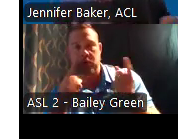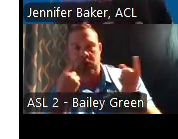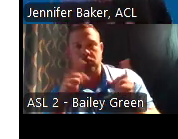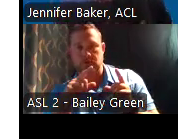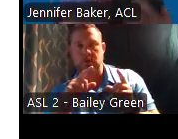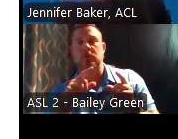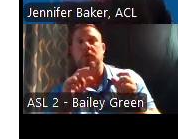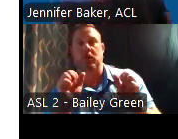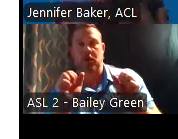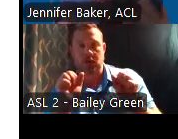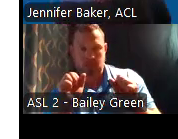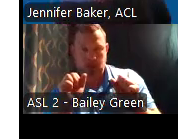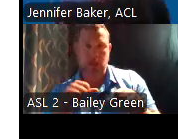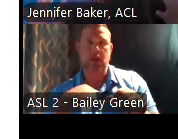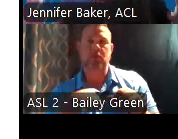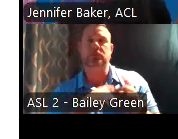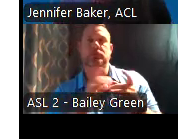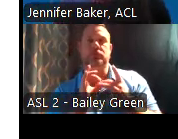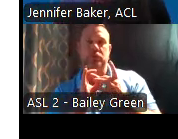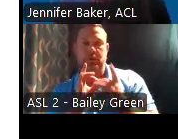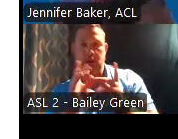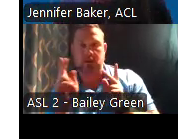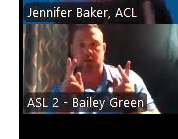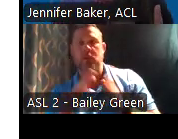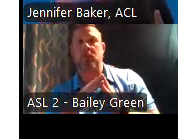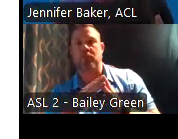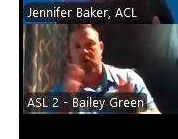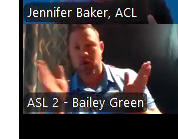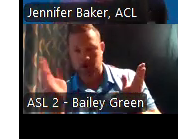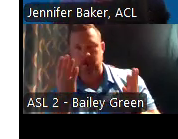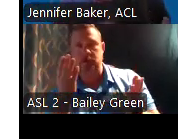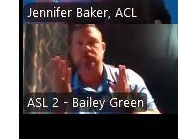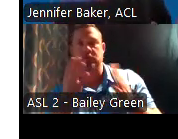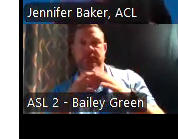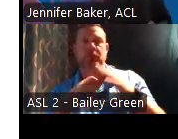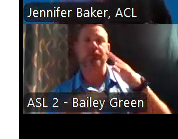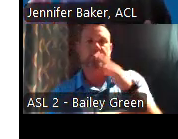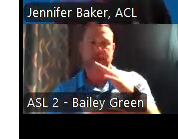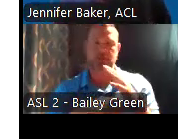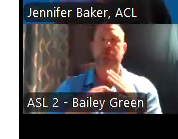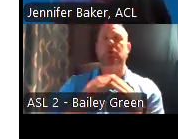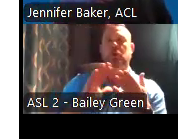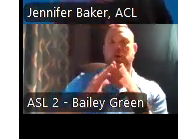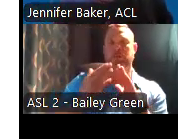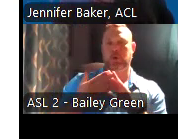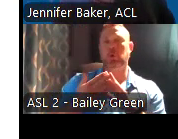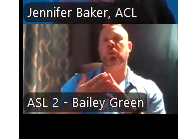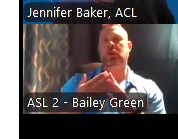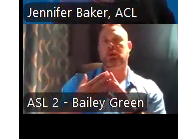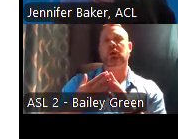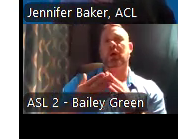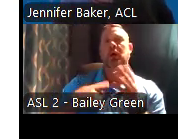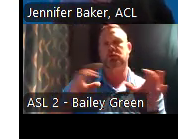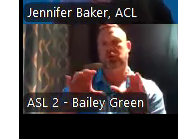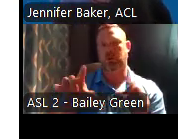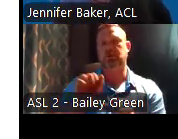enables us to connect with folks more broadly and serves as the bridge to community as we're doing